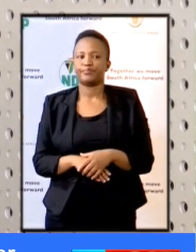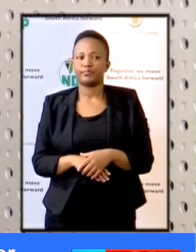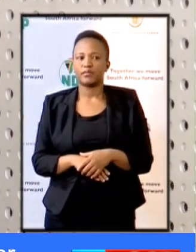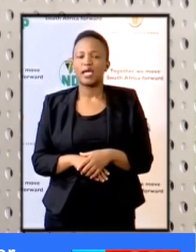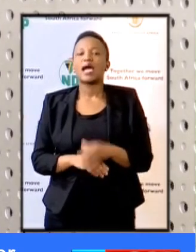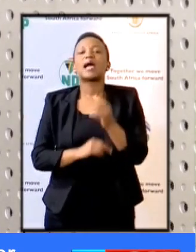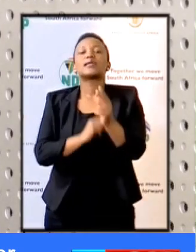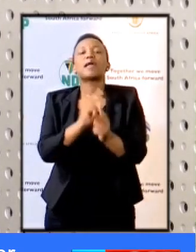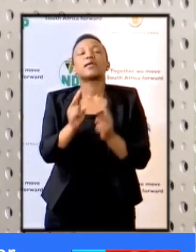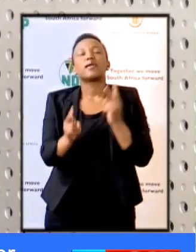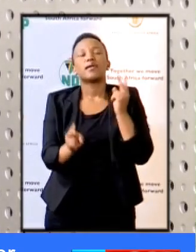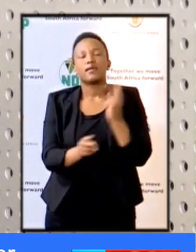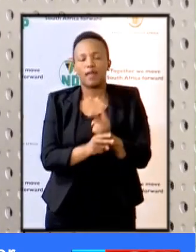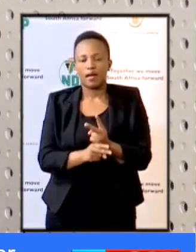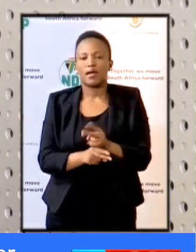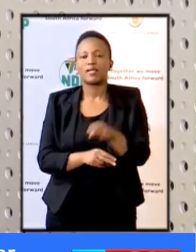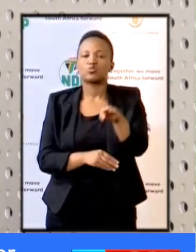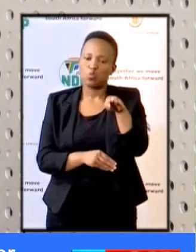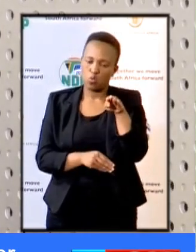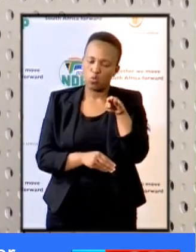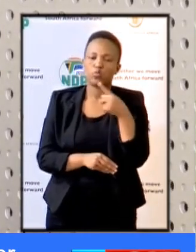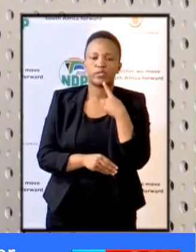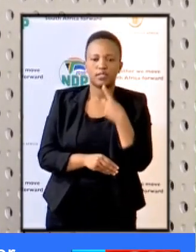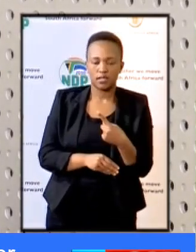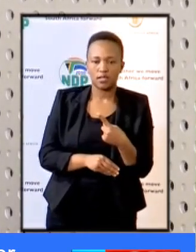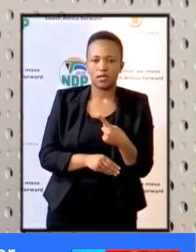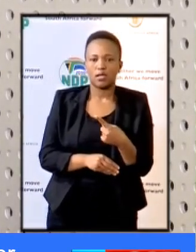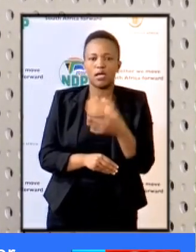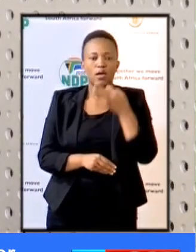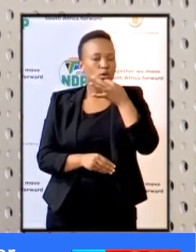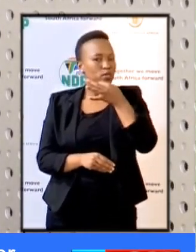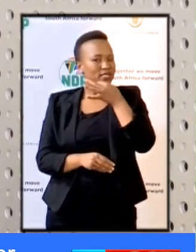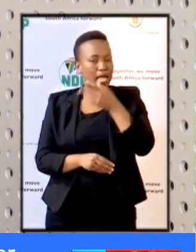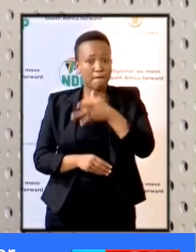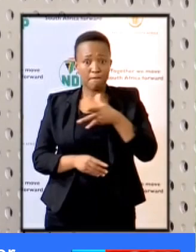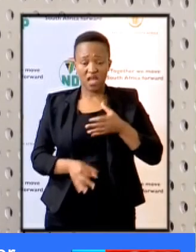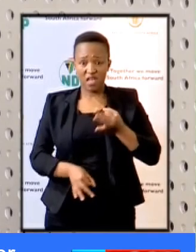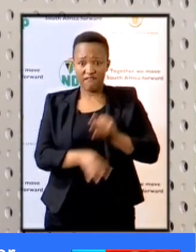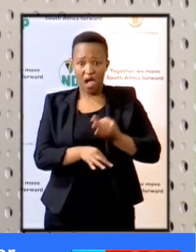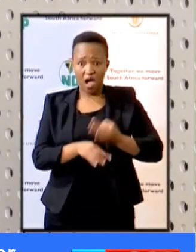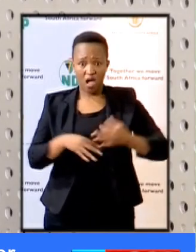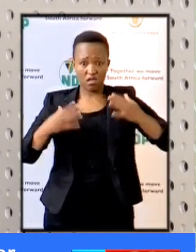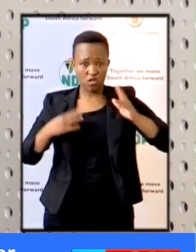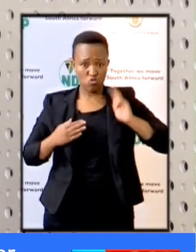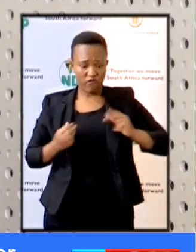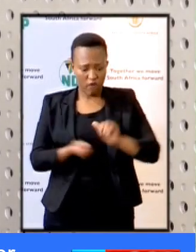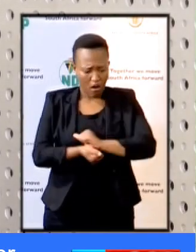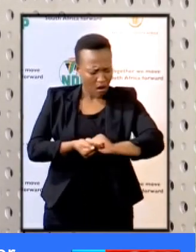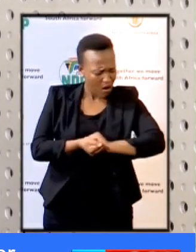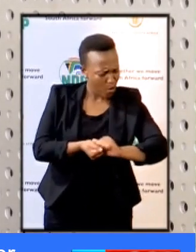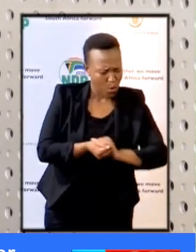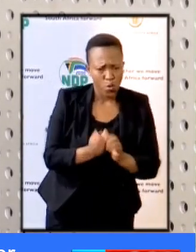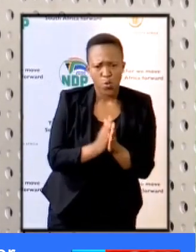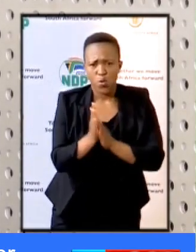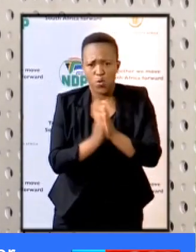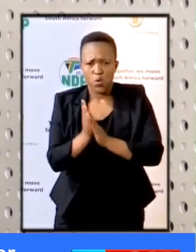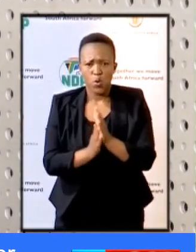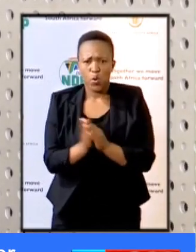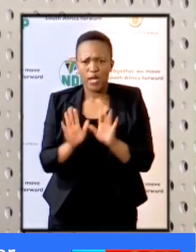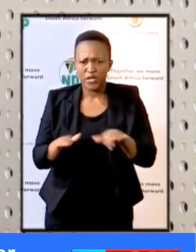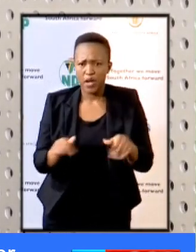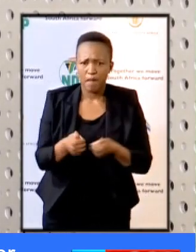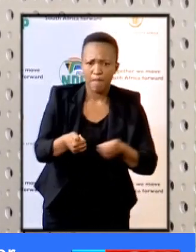pinned therefore city asitha abantu abazali baqale bawasha ama uniform babe ready sizovula abantwana